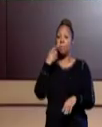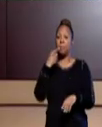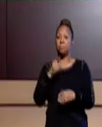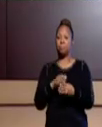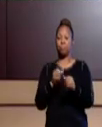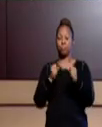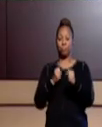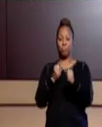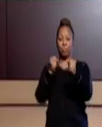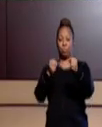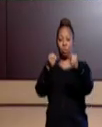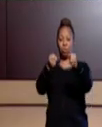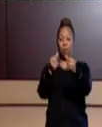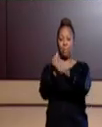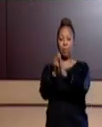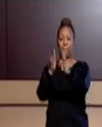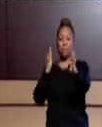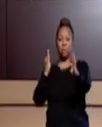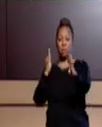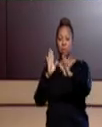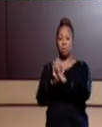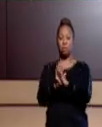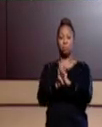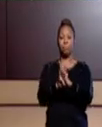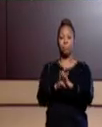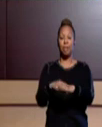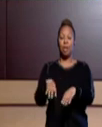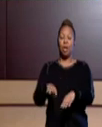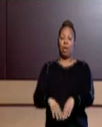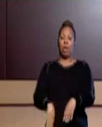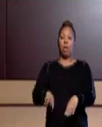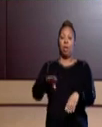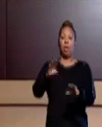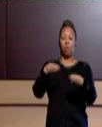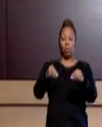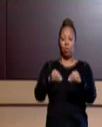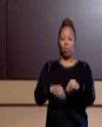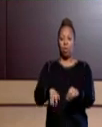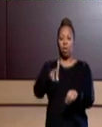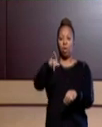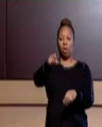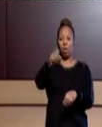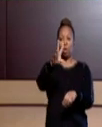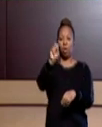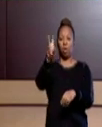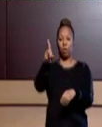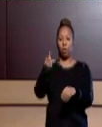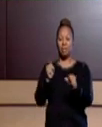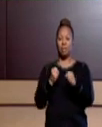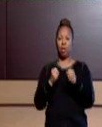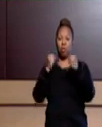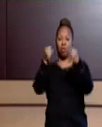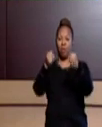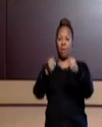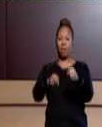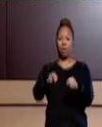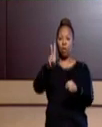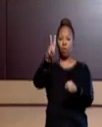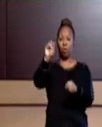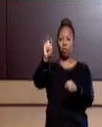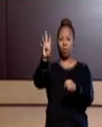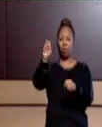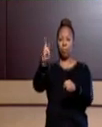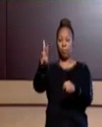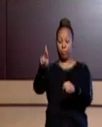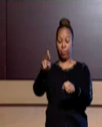driving buses, driving trains, store clerks, driving Uber. So we are at risk of seeing